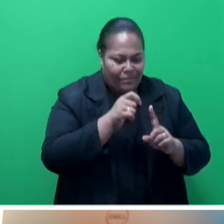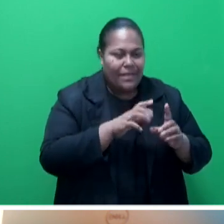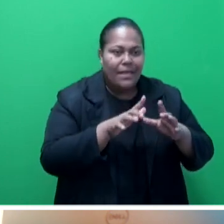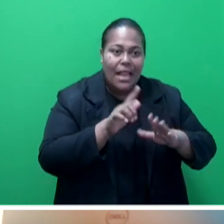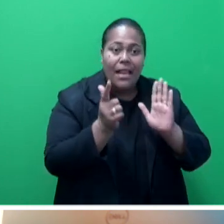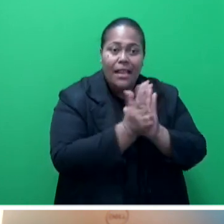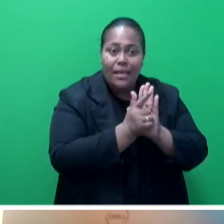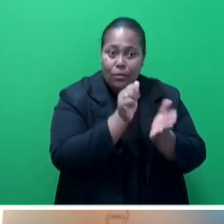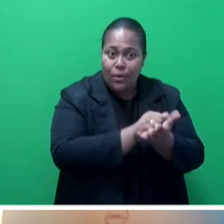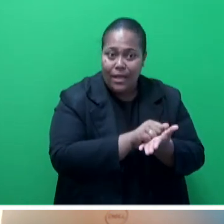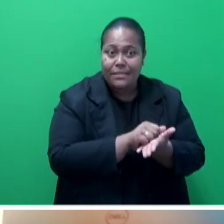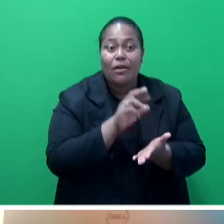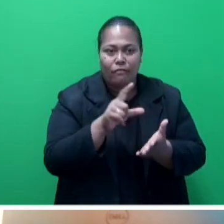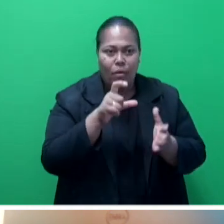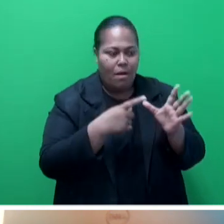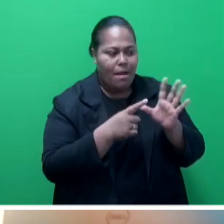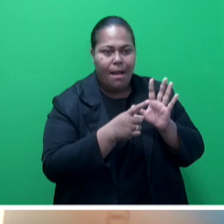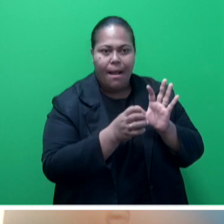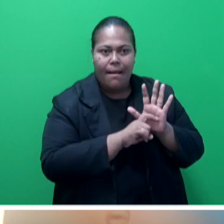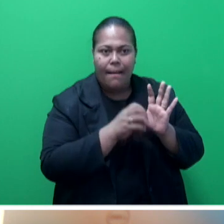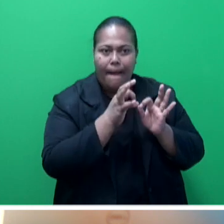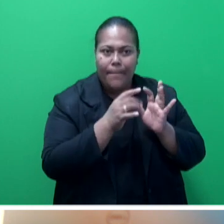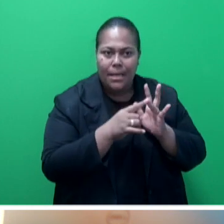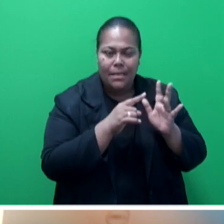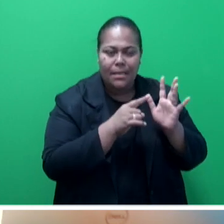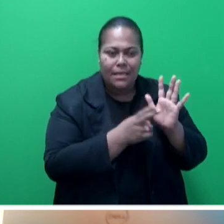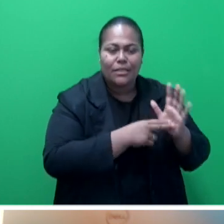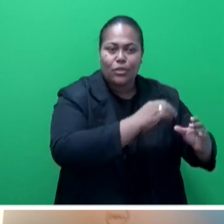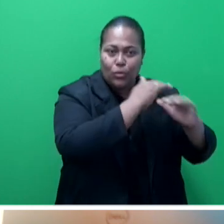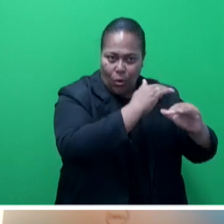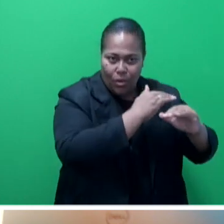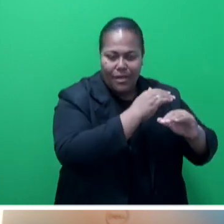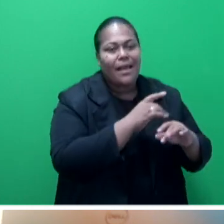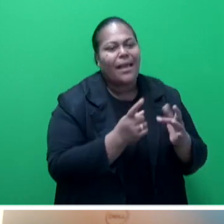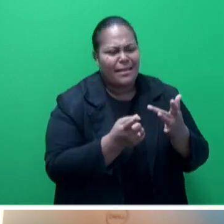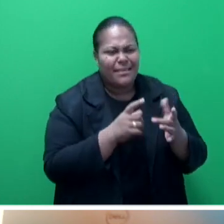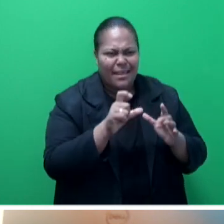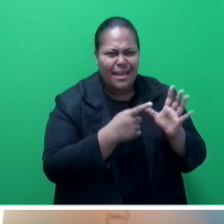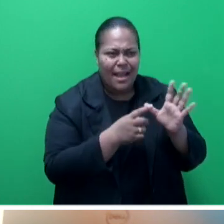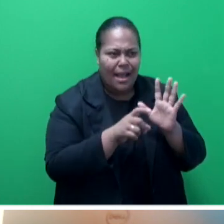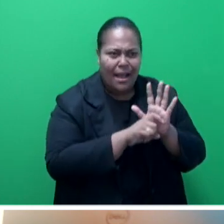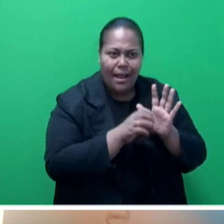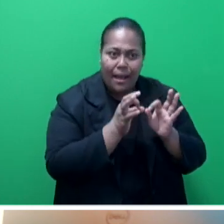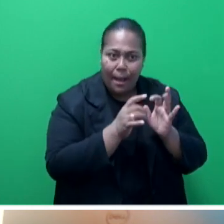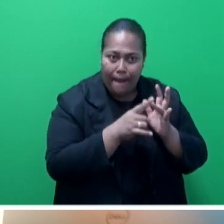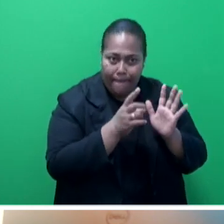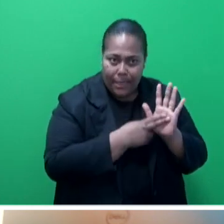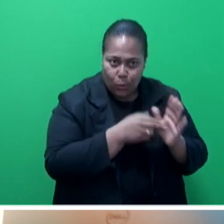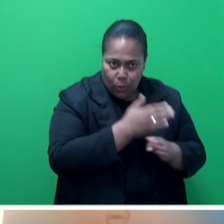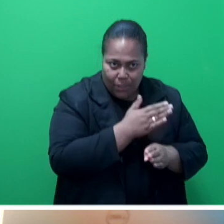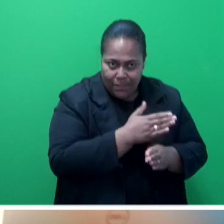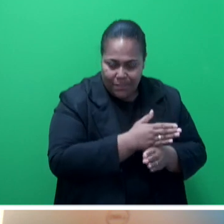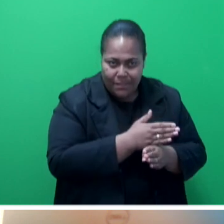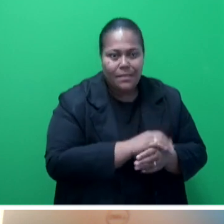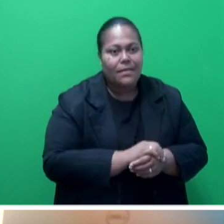to carbon sequestration and carbon stocks. The draft bill sets out the parameters for the assignment of such